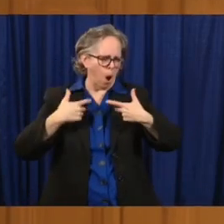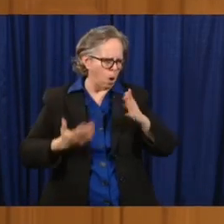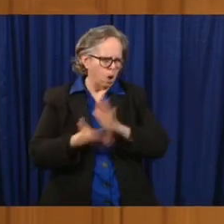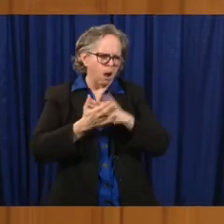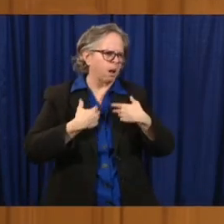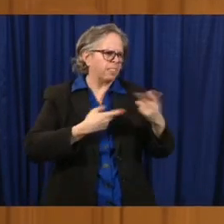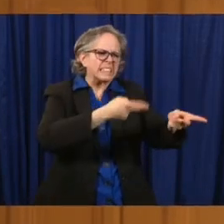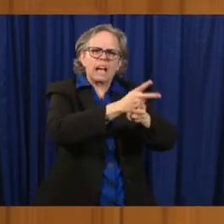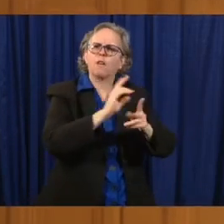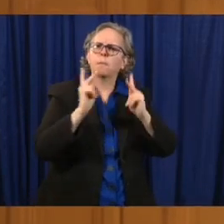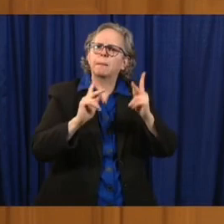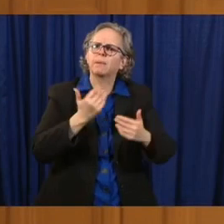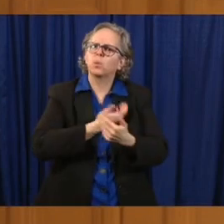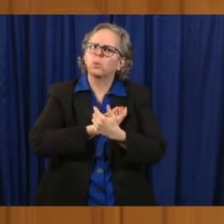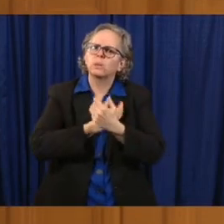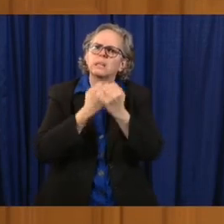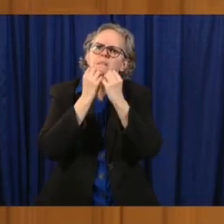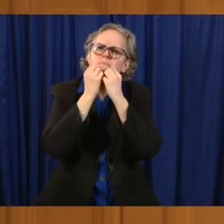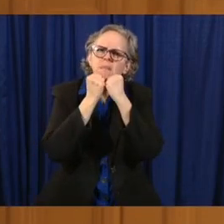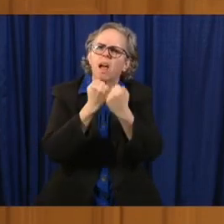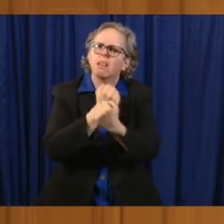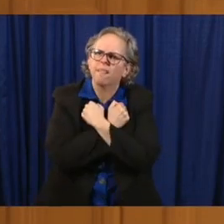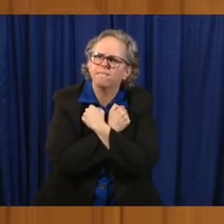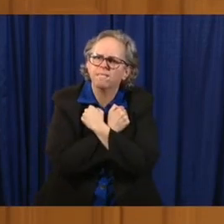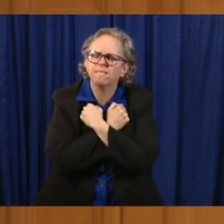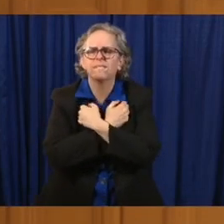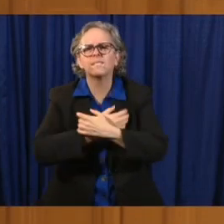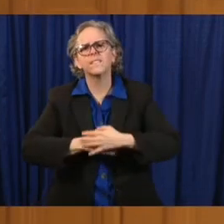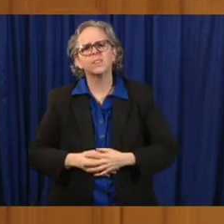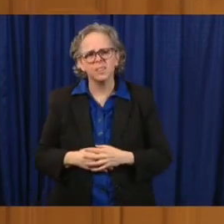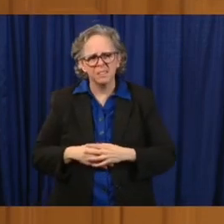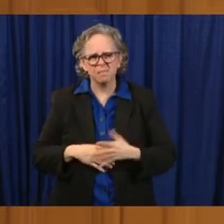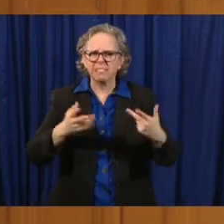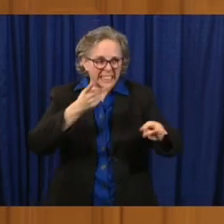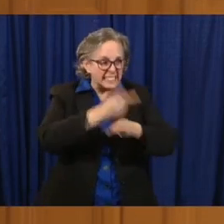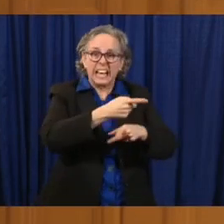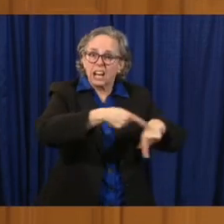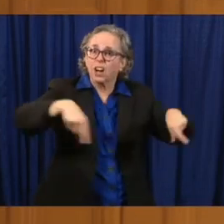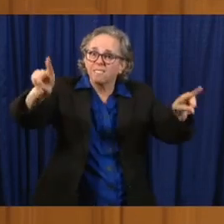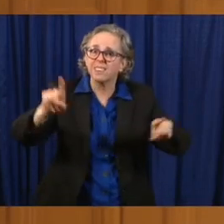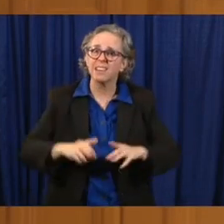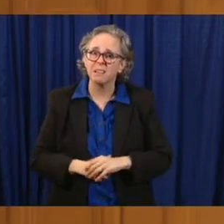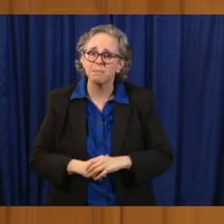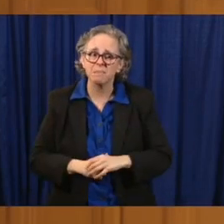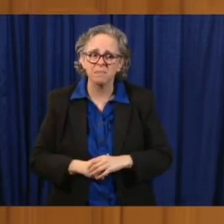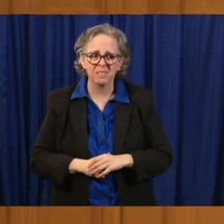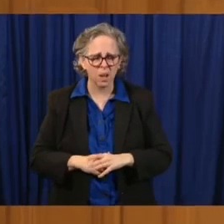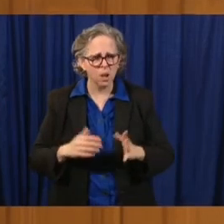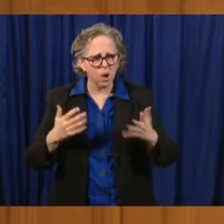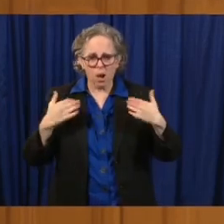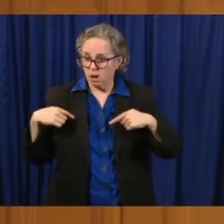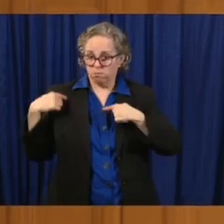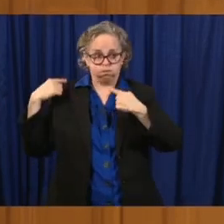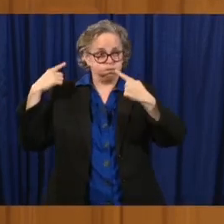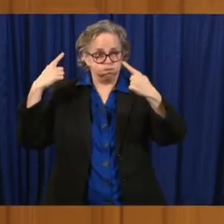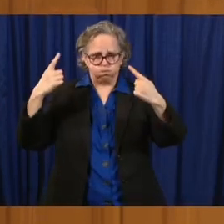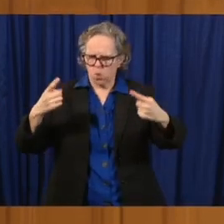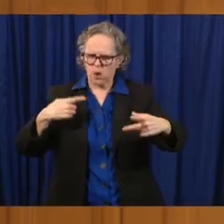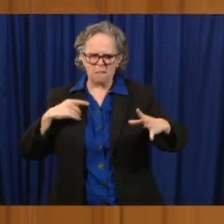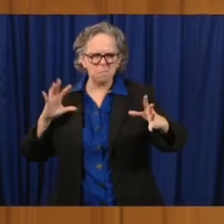them. So similarly, we've been collecting data. It's been in our charts all along about the percentage of cases that we